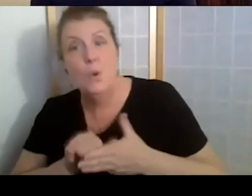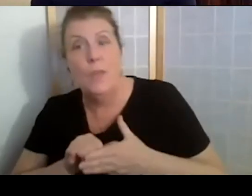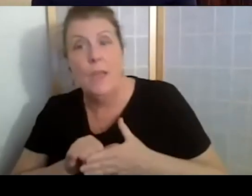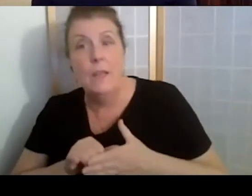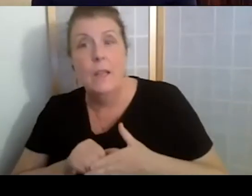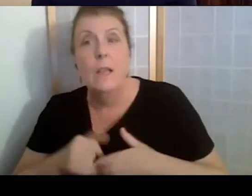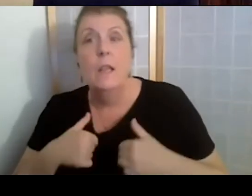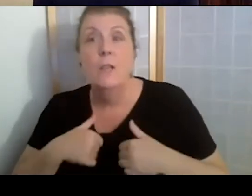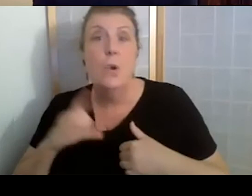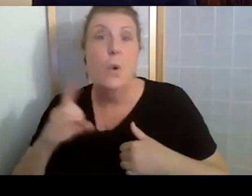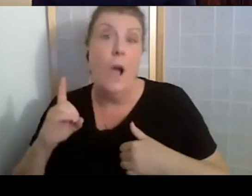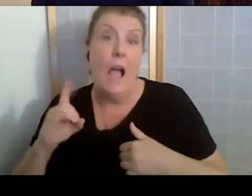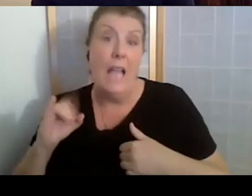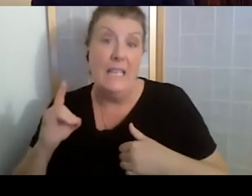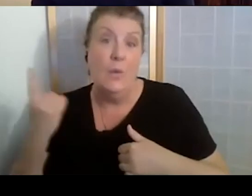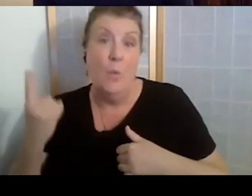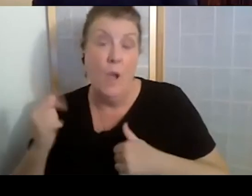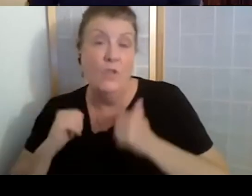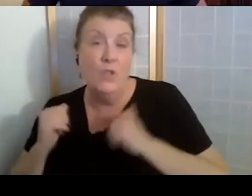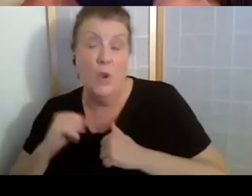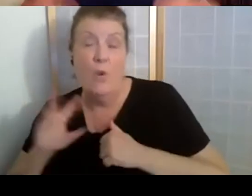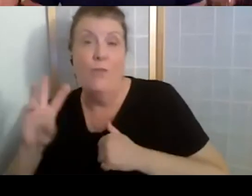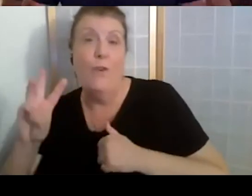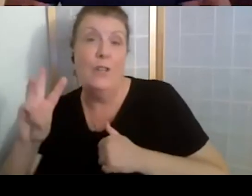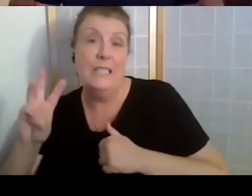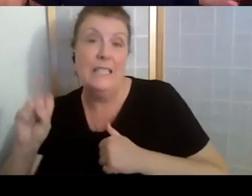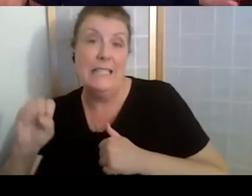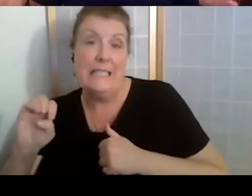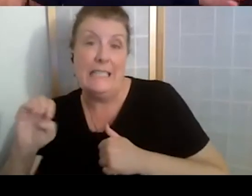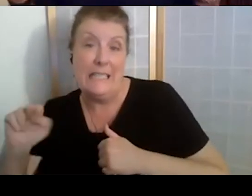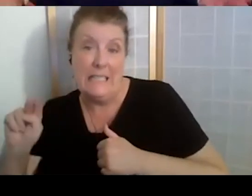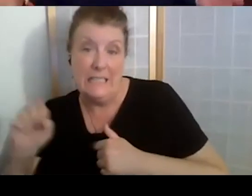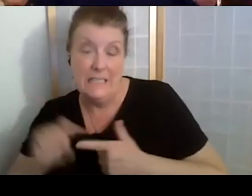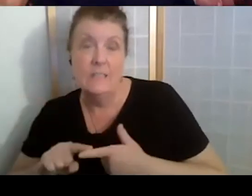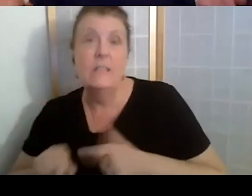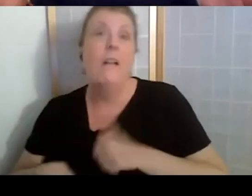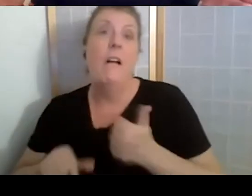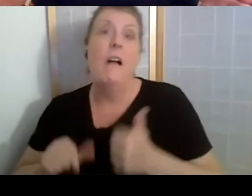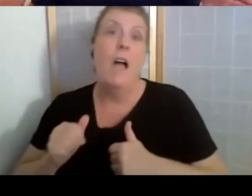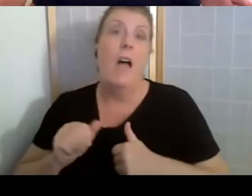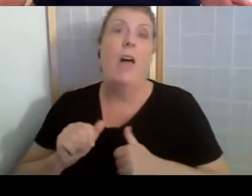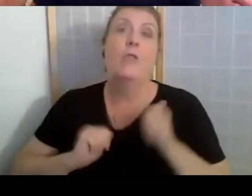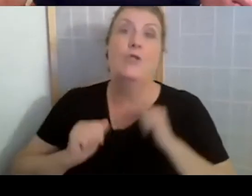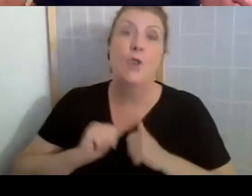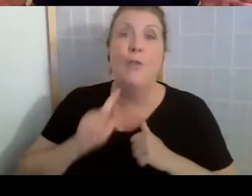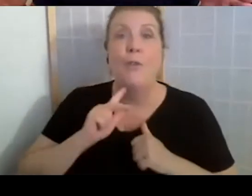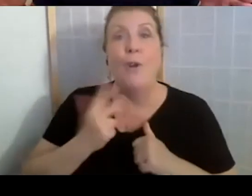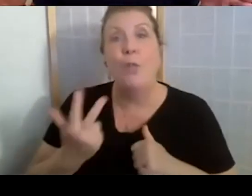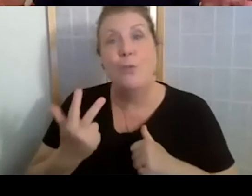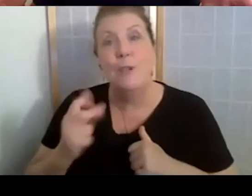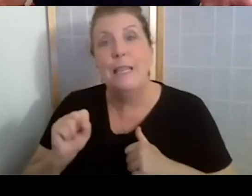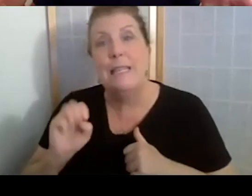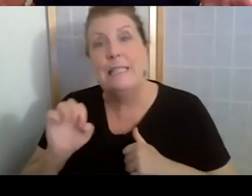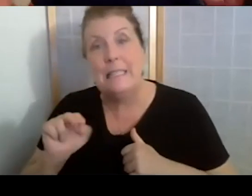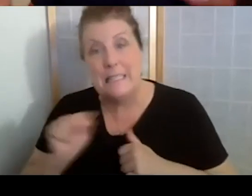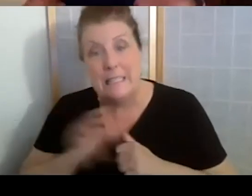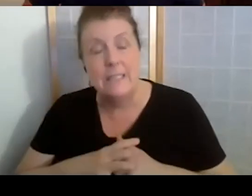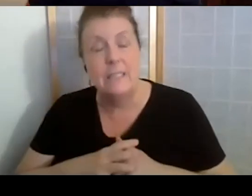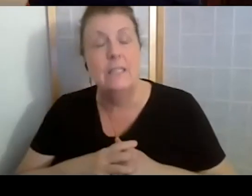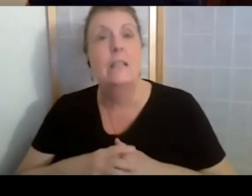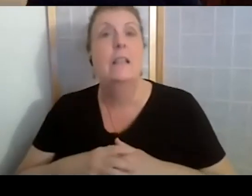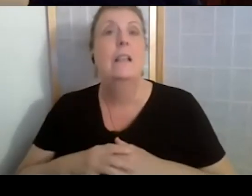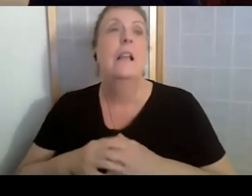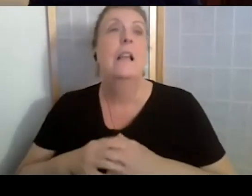for 6 seasons and another show for 3 seasons. I think that the idea of saying you come in, you have a beginning, middle, and end, you give the characters